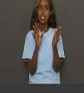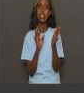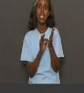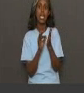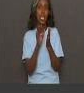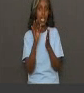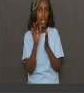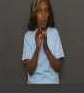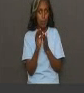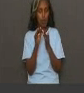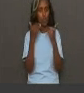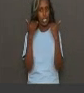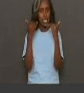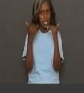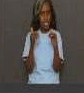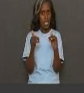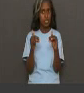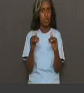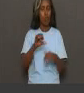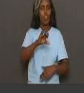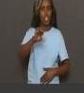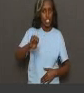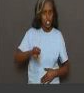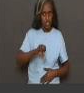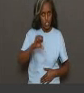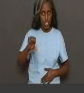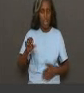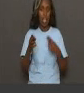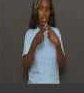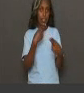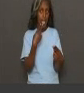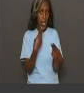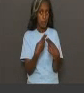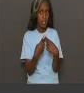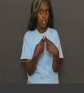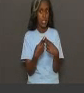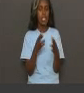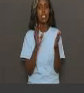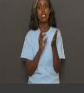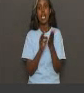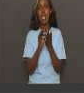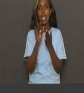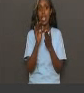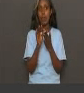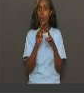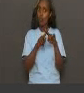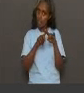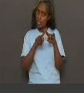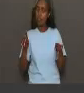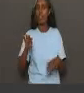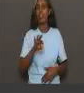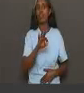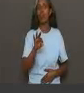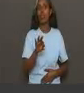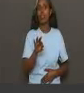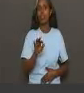number of sizes of injera times the number of different watt.